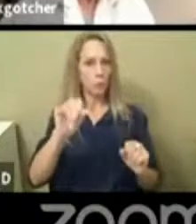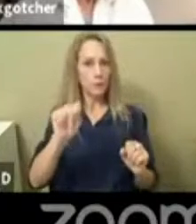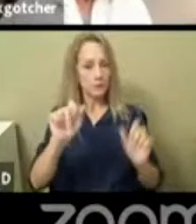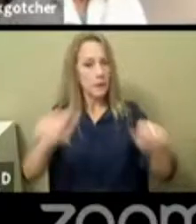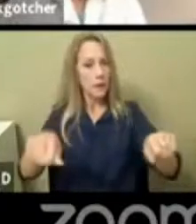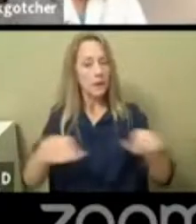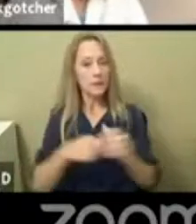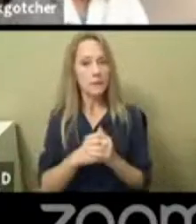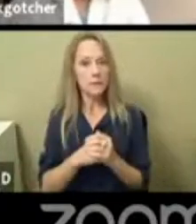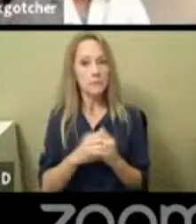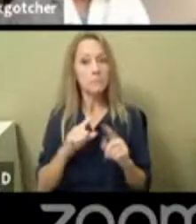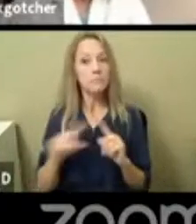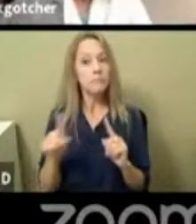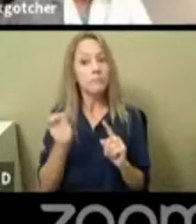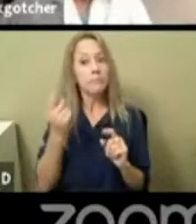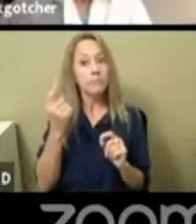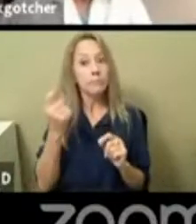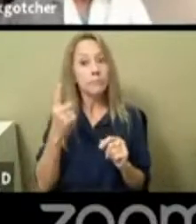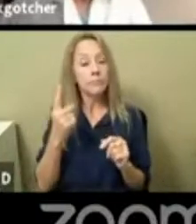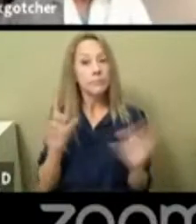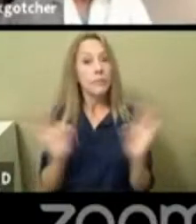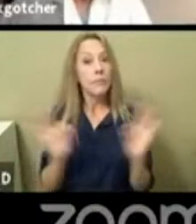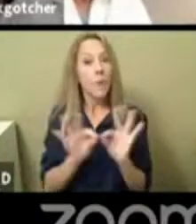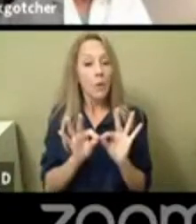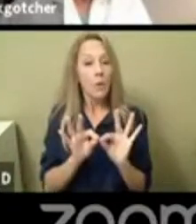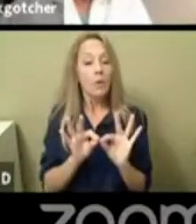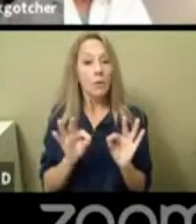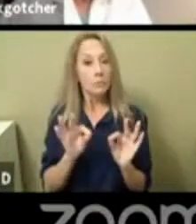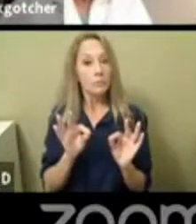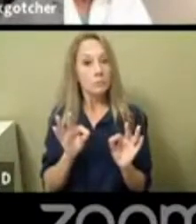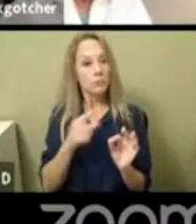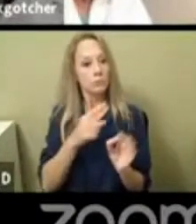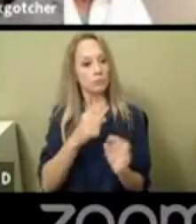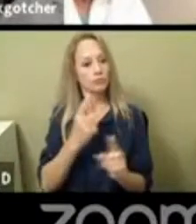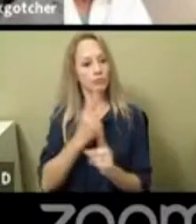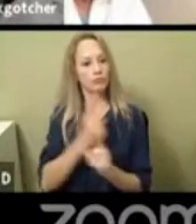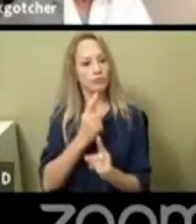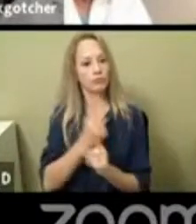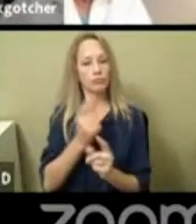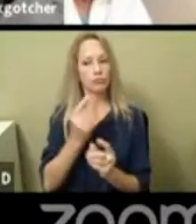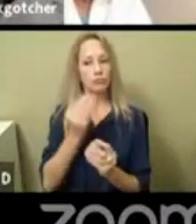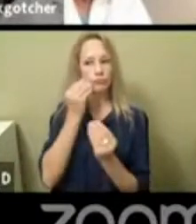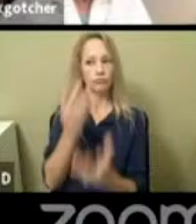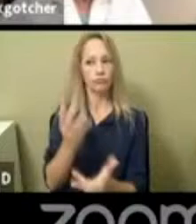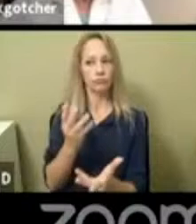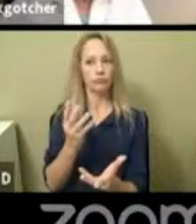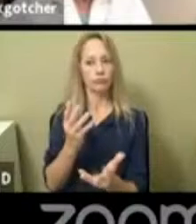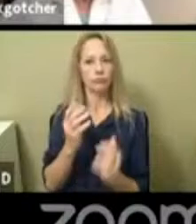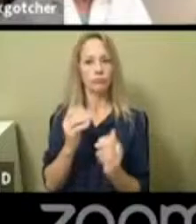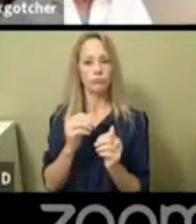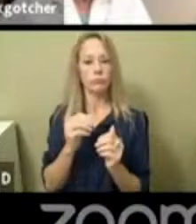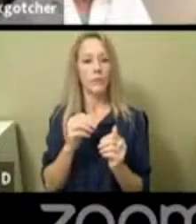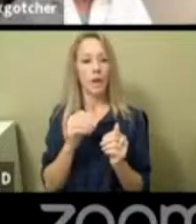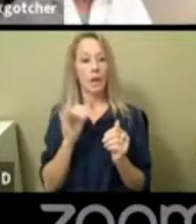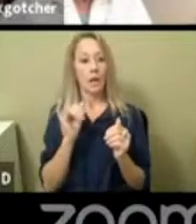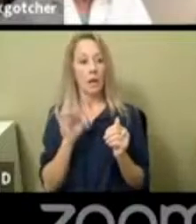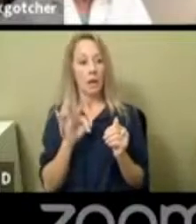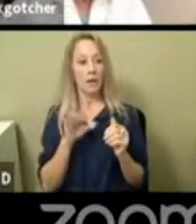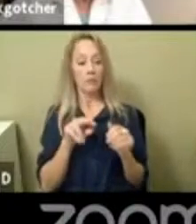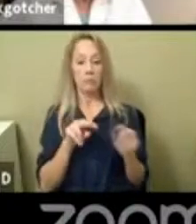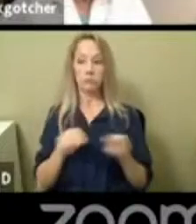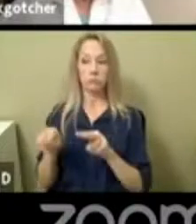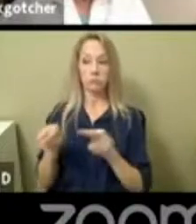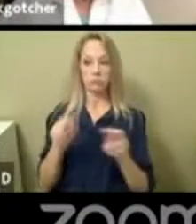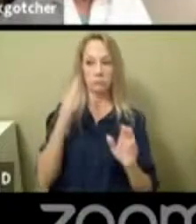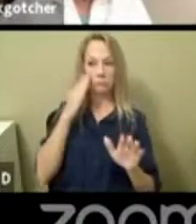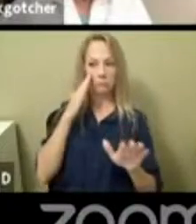The trick is to make sure that you properly notice any such gathering, but you all